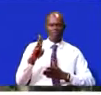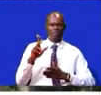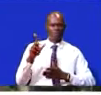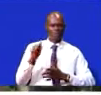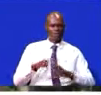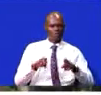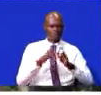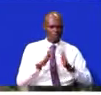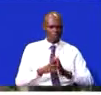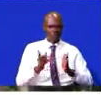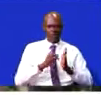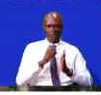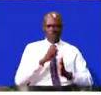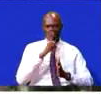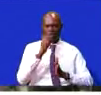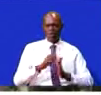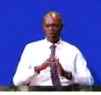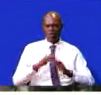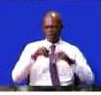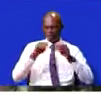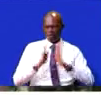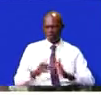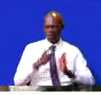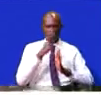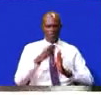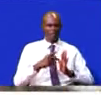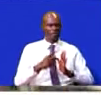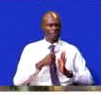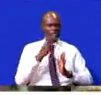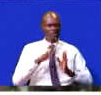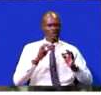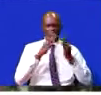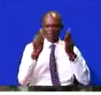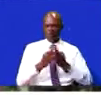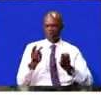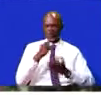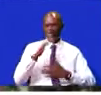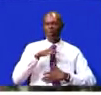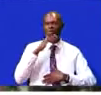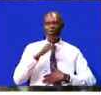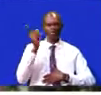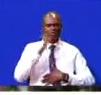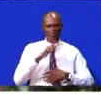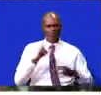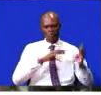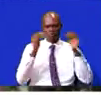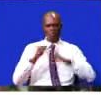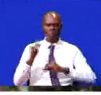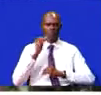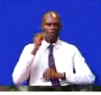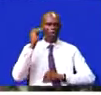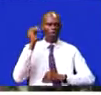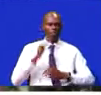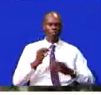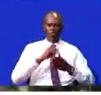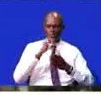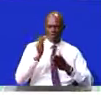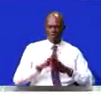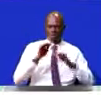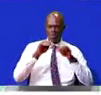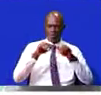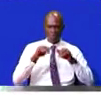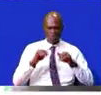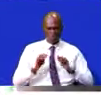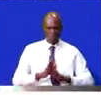ngimagi kuonde dak e boma ma Kisumu. Konyiso familia mowito johera maggi mondo ter ringre wedegi dala kata tiyo gi kuonde limbo